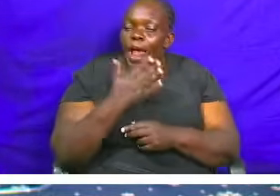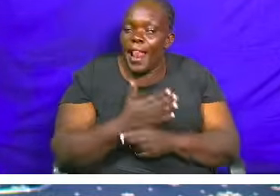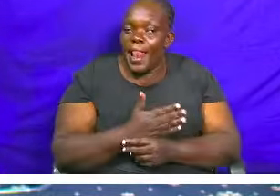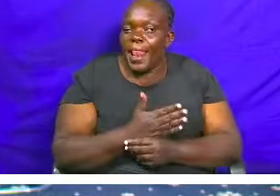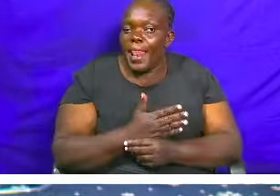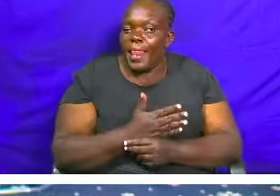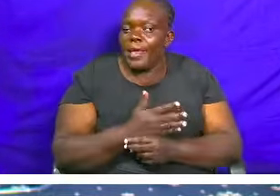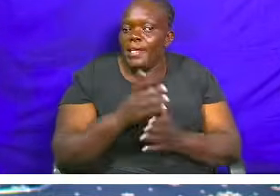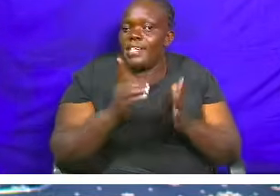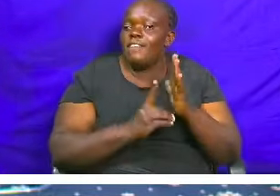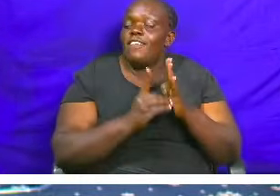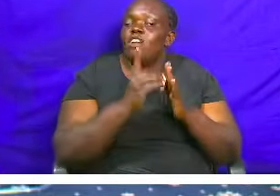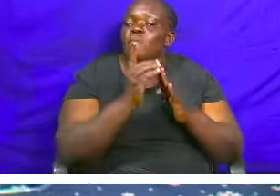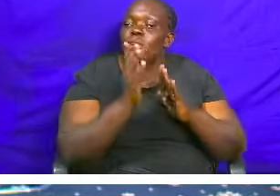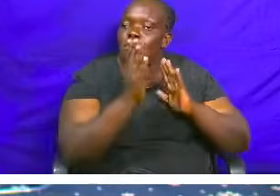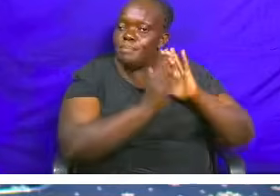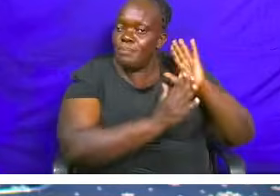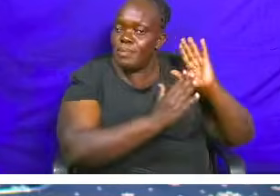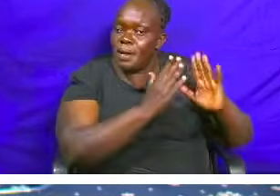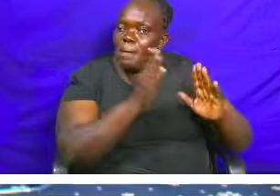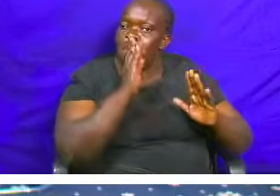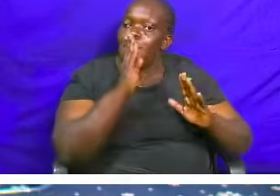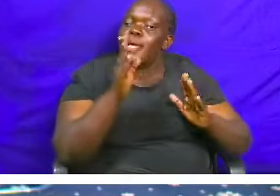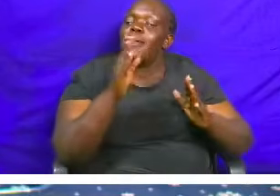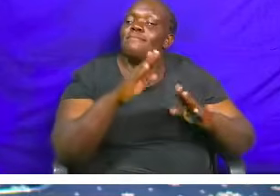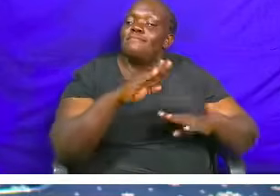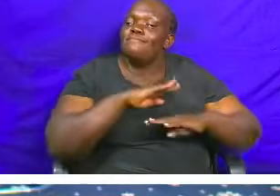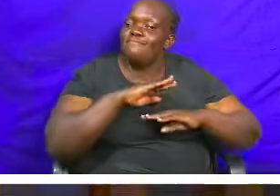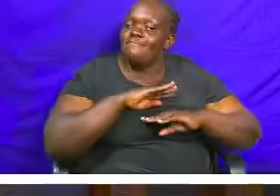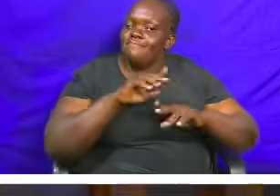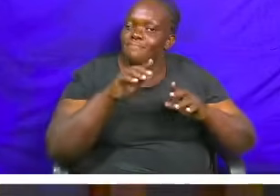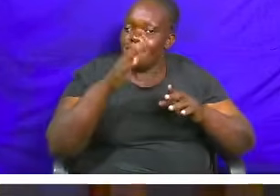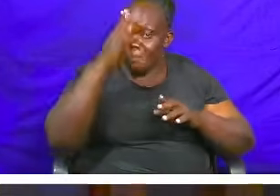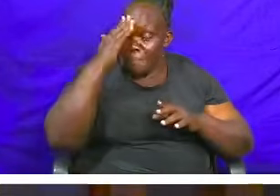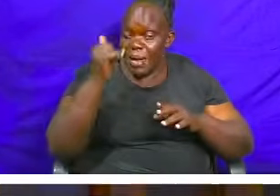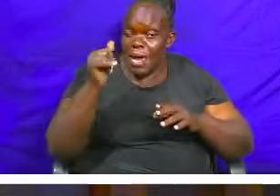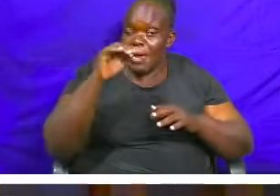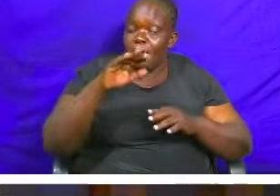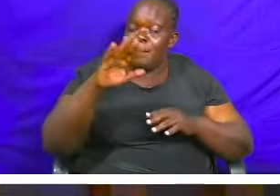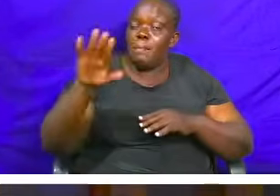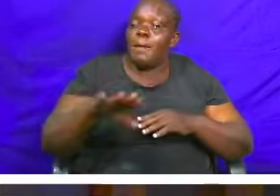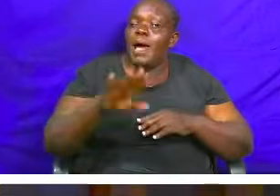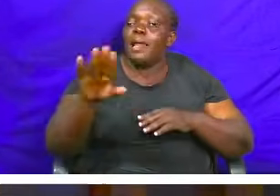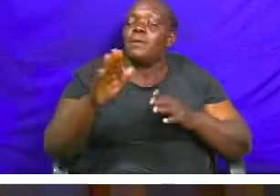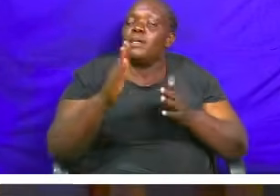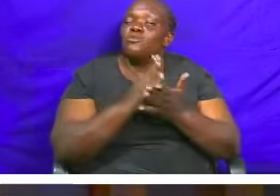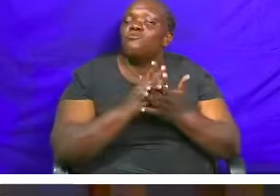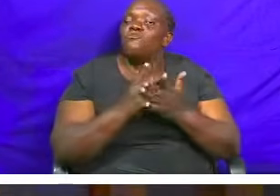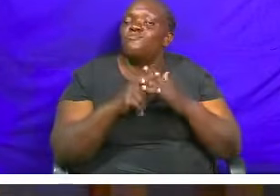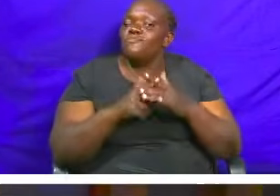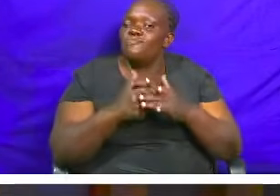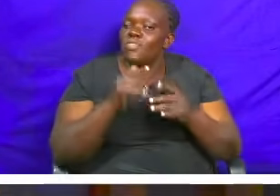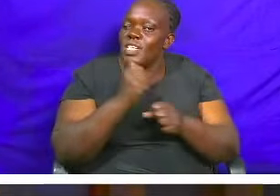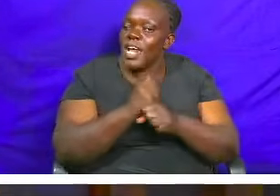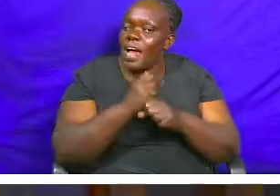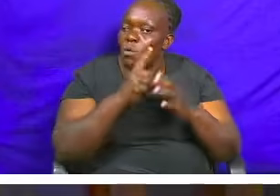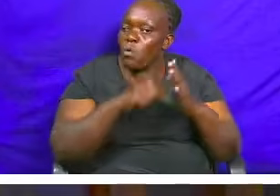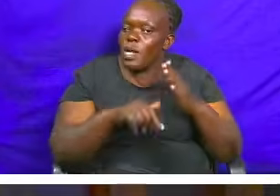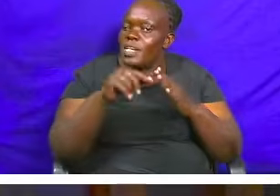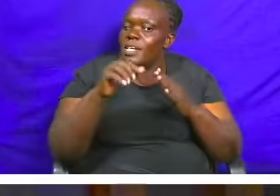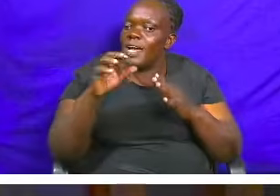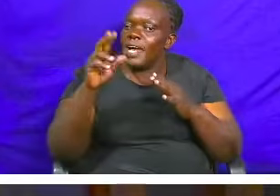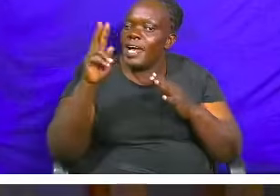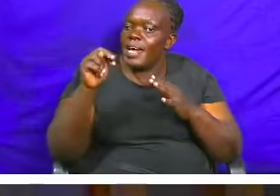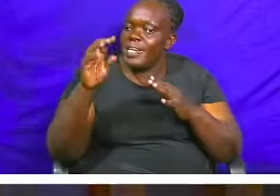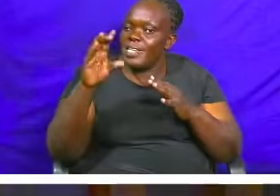field development plan having been ratified by Bonga, it means now that the contractor Gulf Energy and PBV